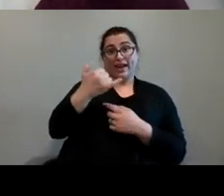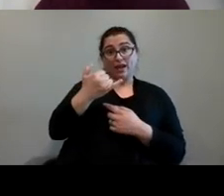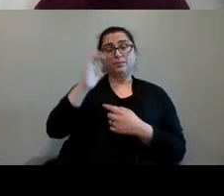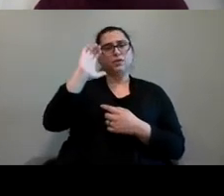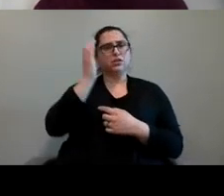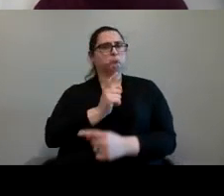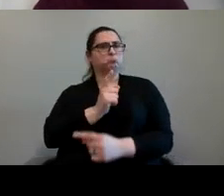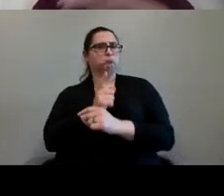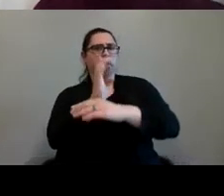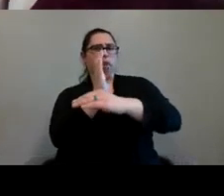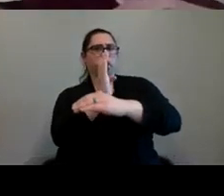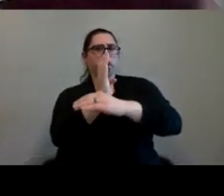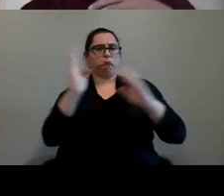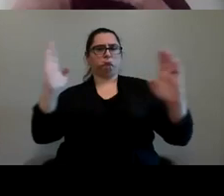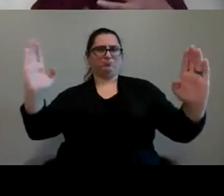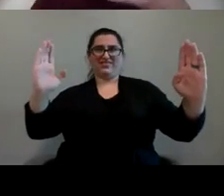clinical,